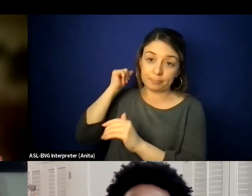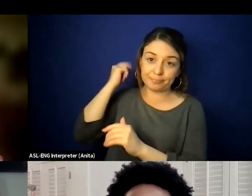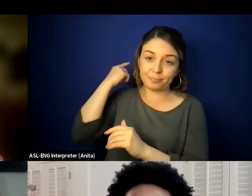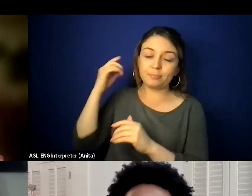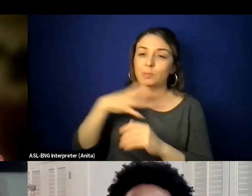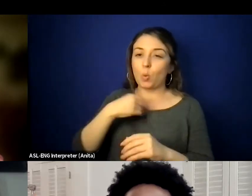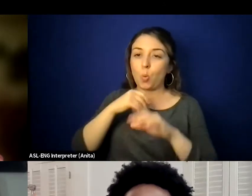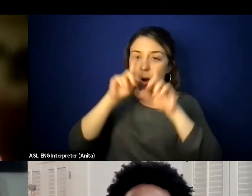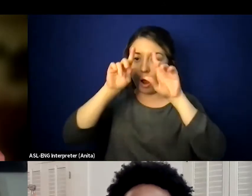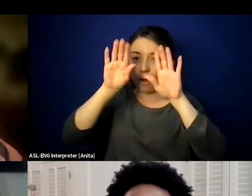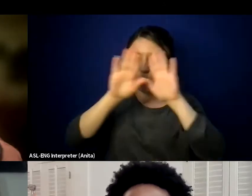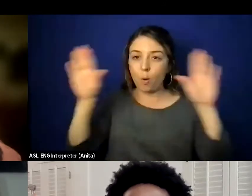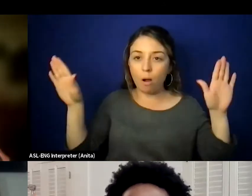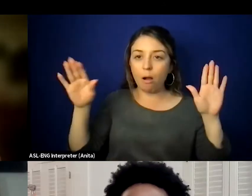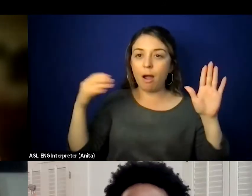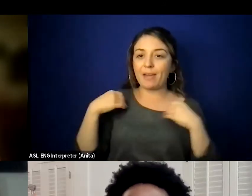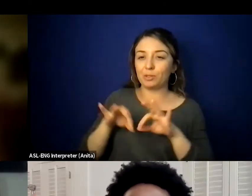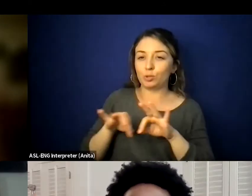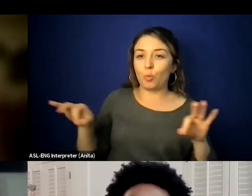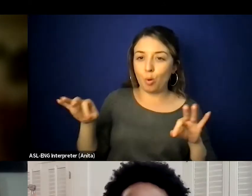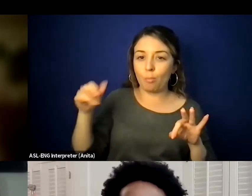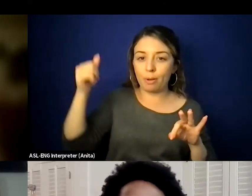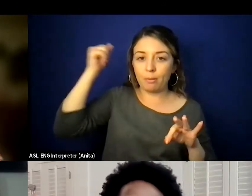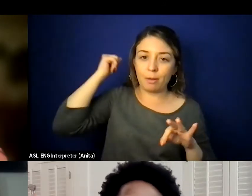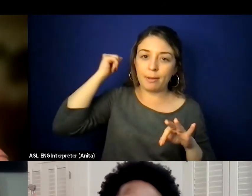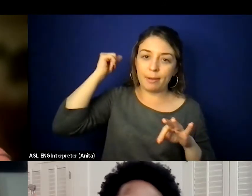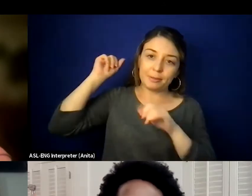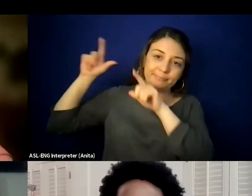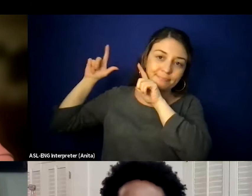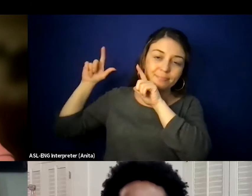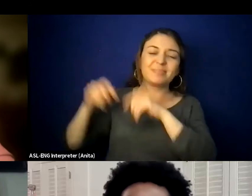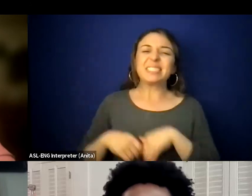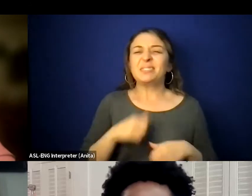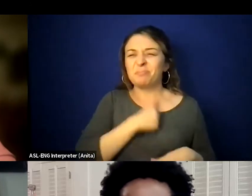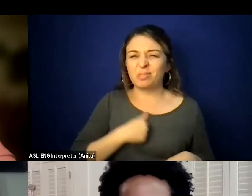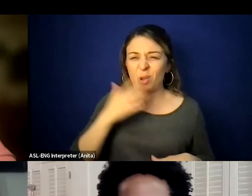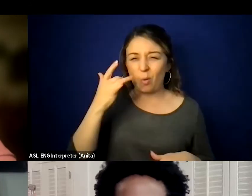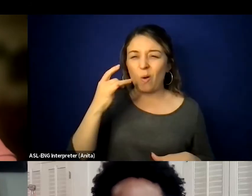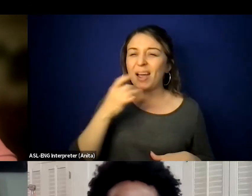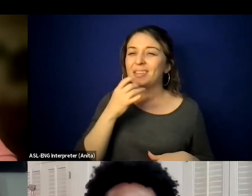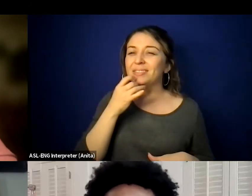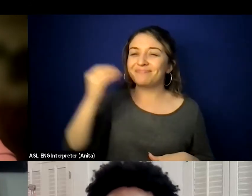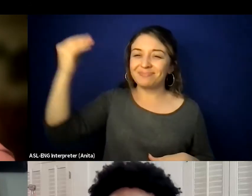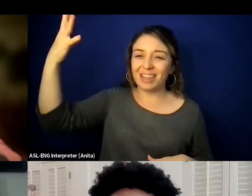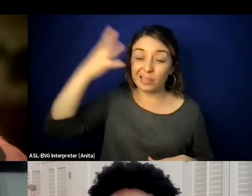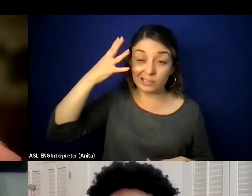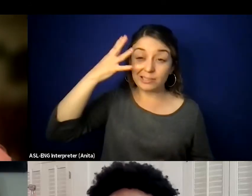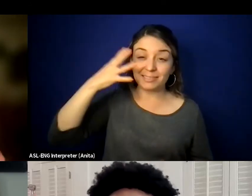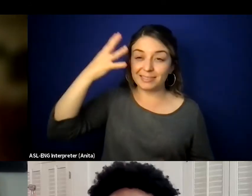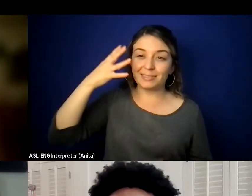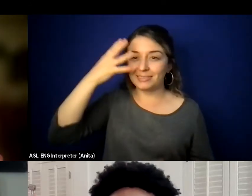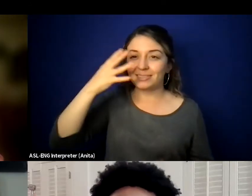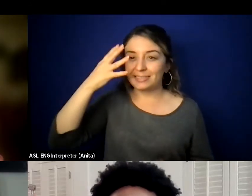it. I do apologize that there's a bit of a glare. Hopefully that will disappear soon as the